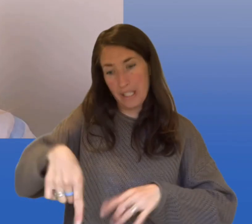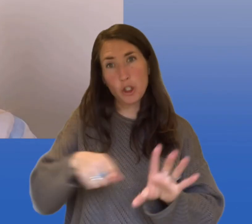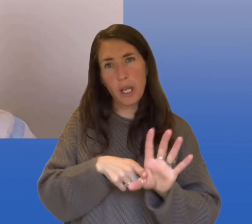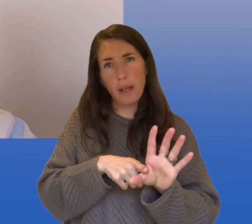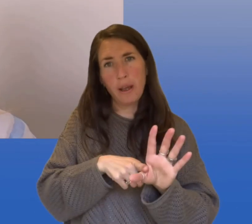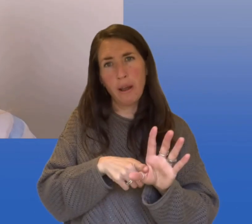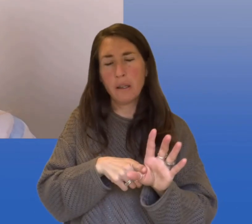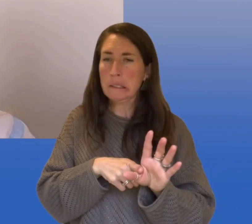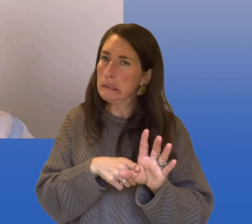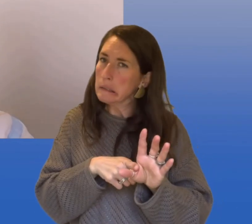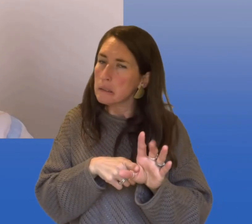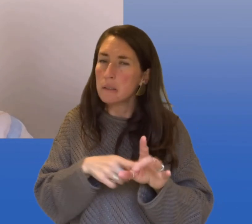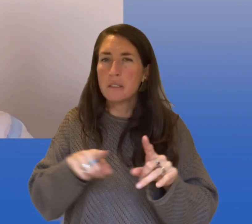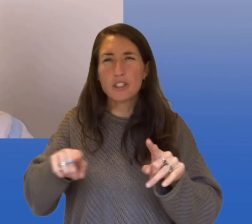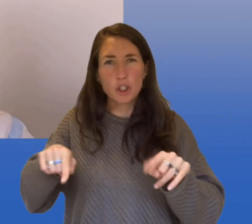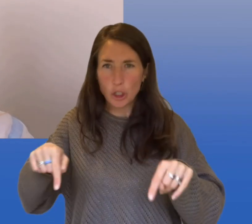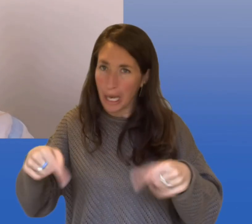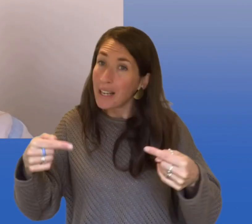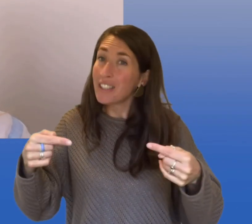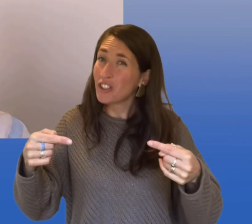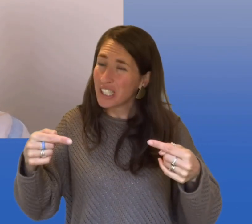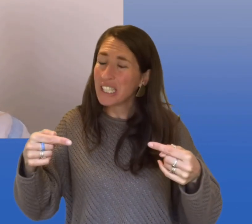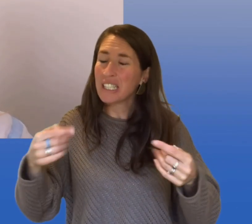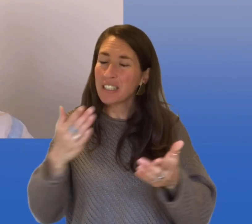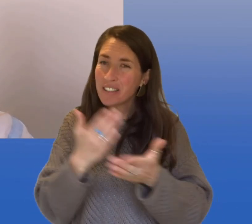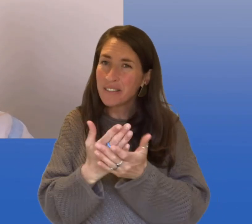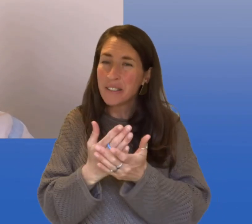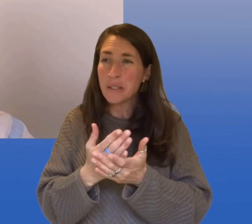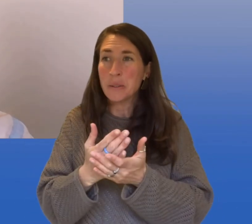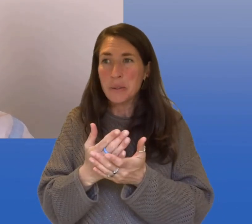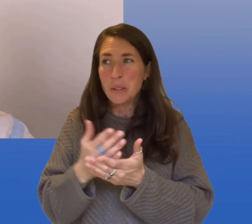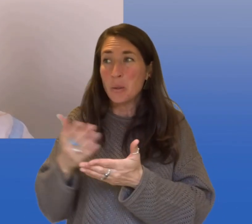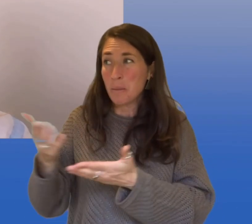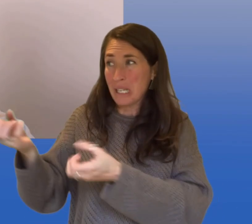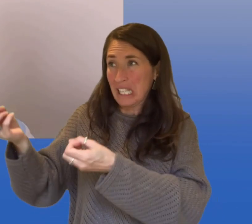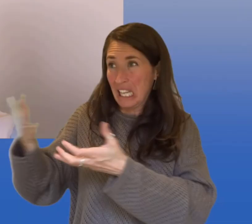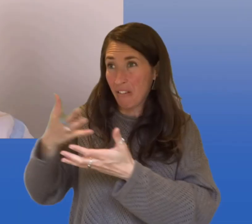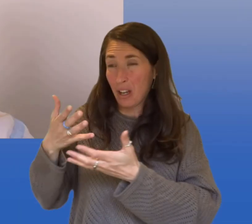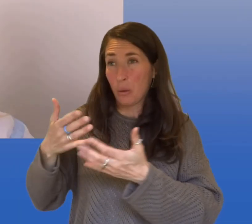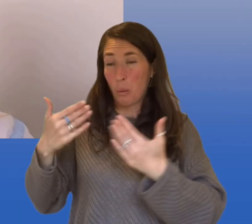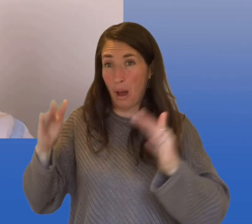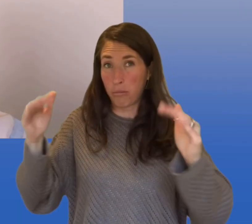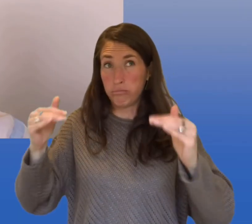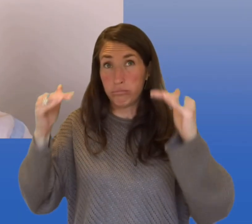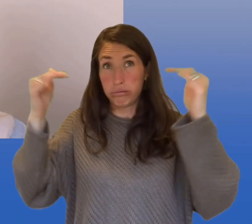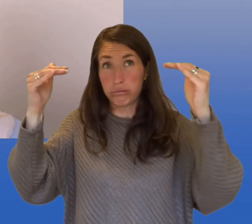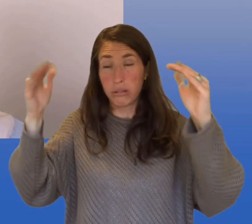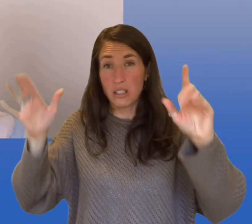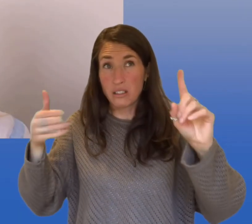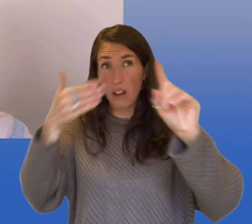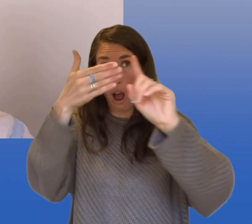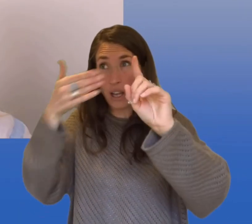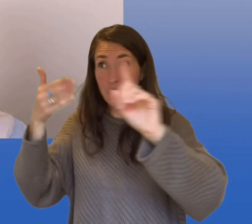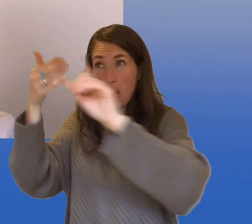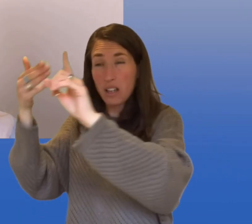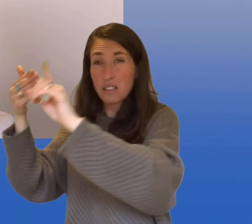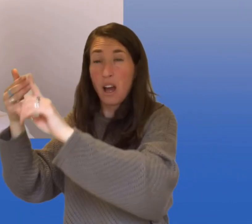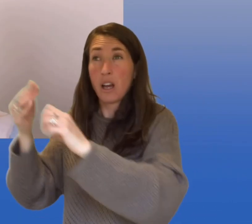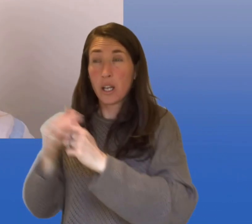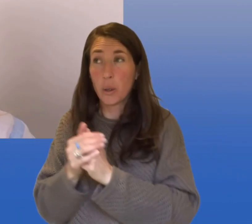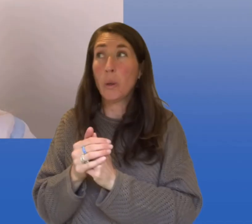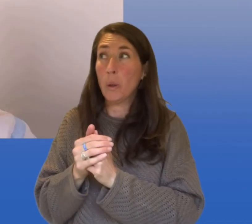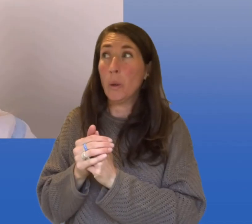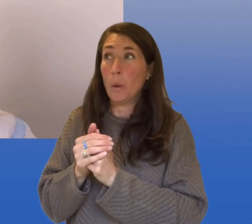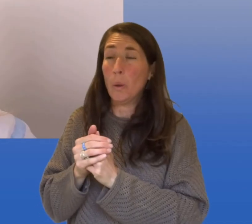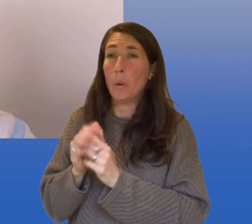really, really, really challenging. We've been set some very ambitious financial targets by the Scottish Government, which we